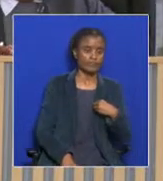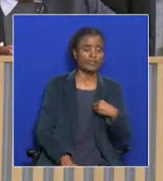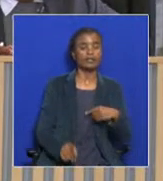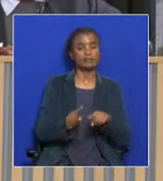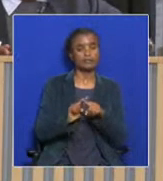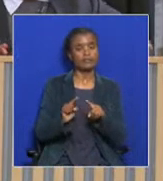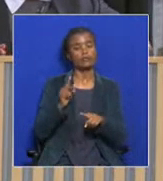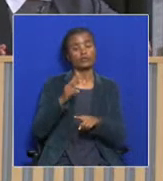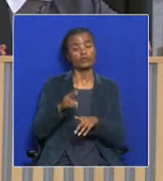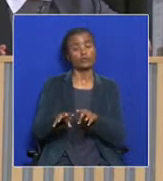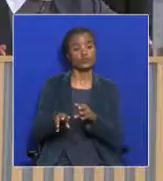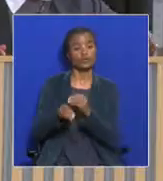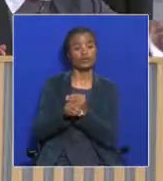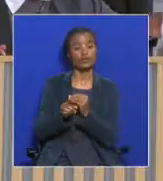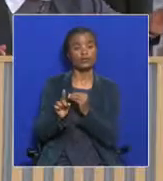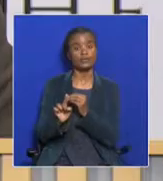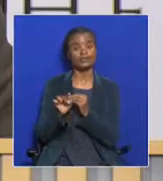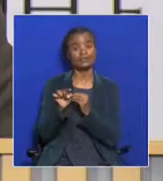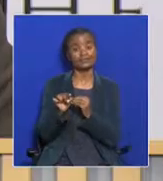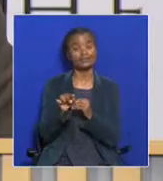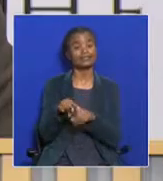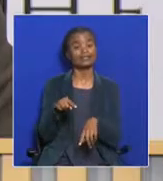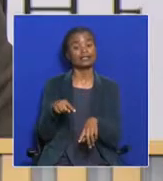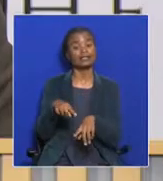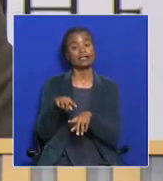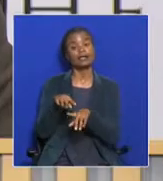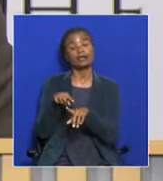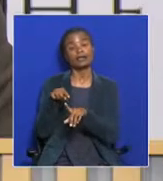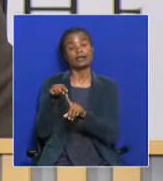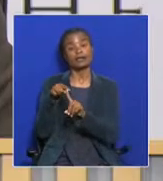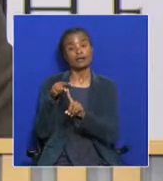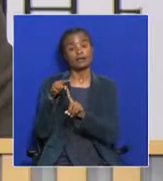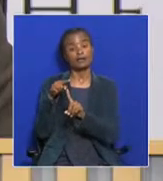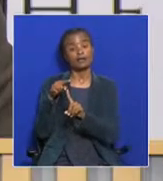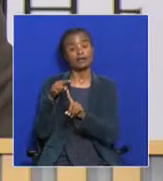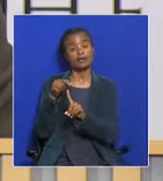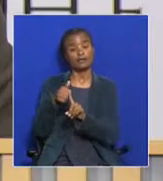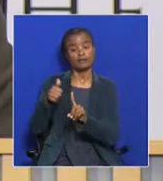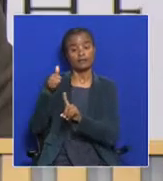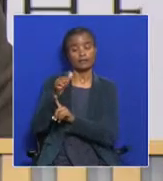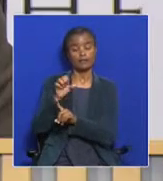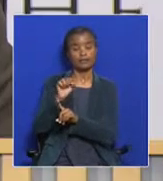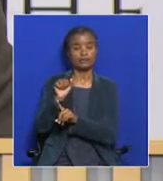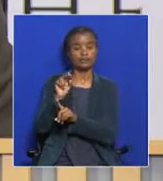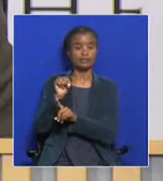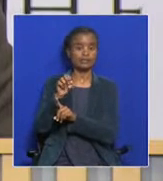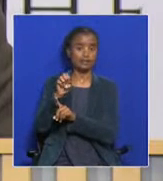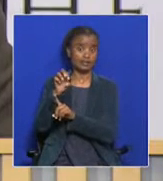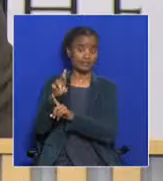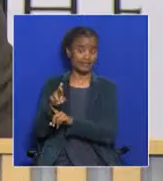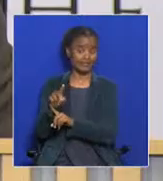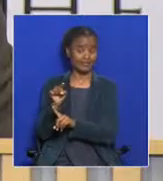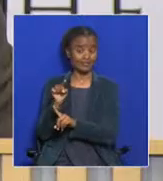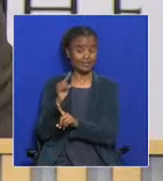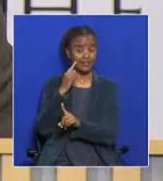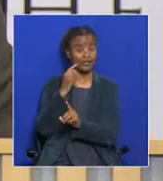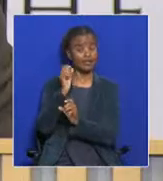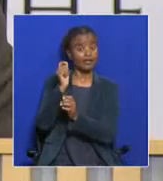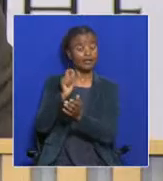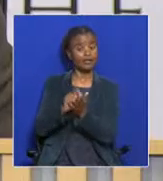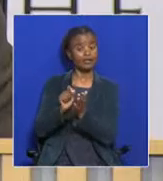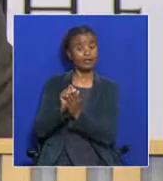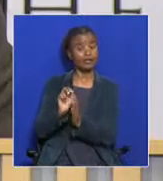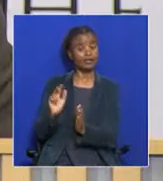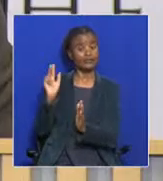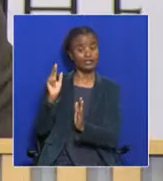Warrant Officer Sander confirms in his affidavit, aside from the hazardous nature of the drugs, because I think that's